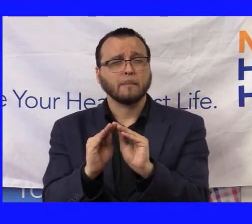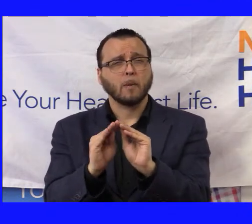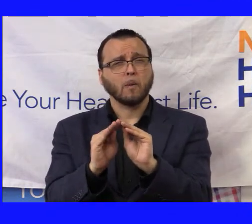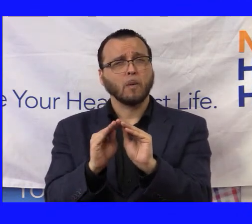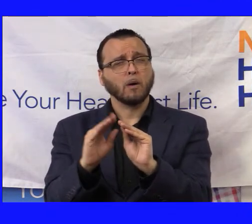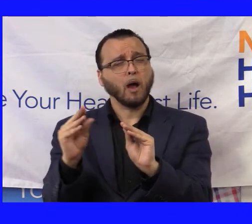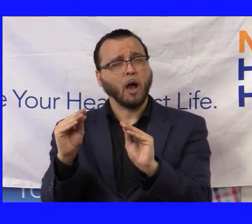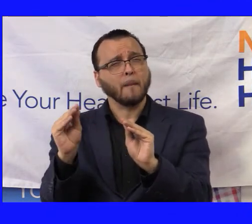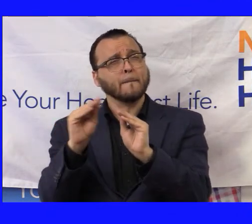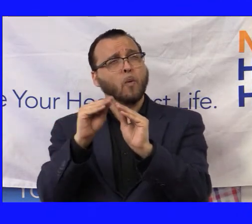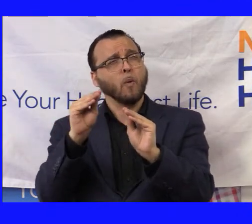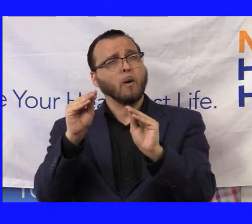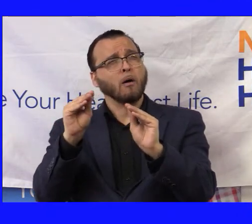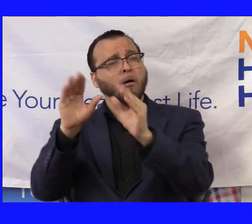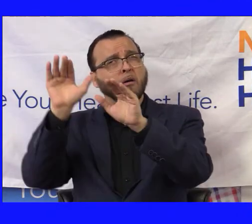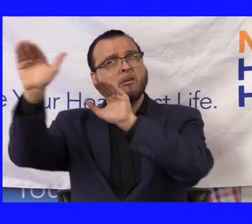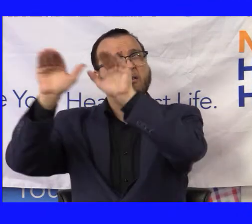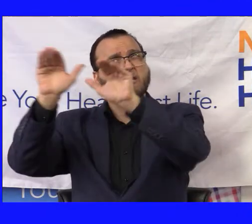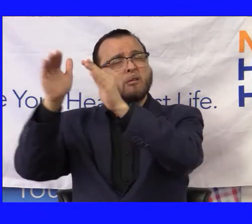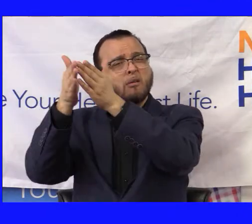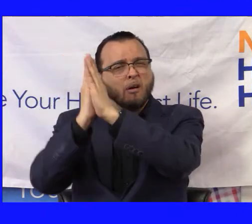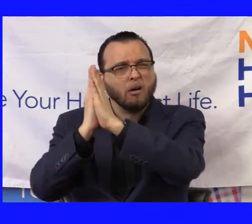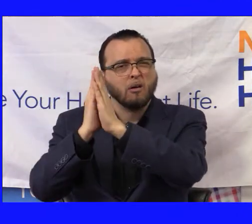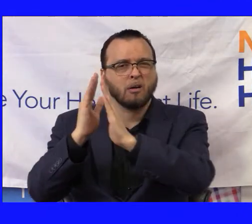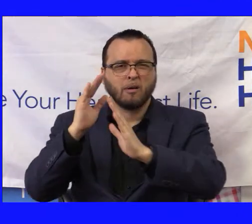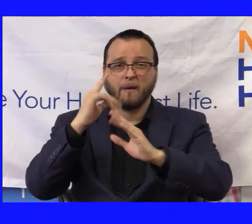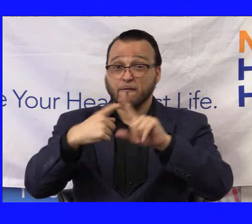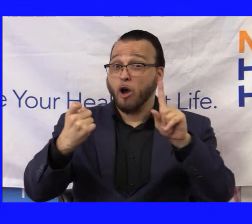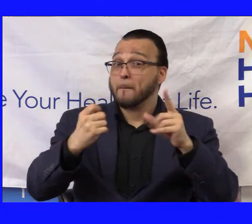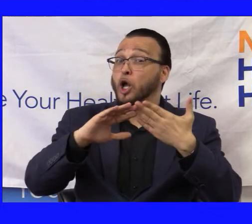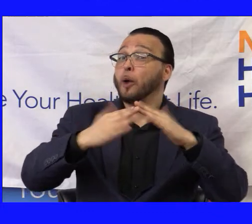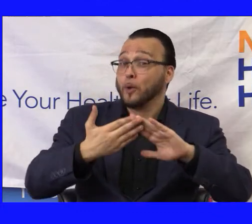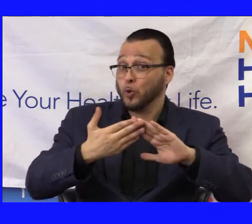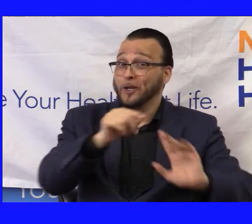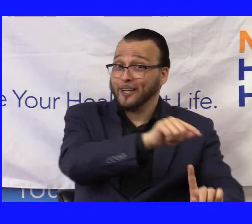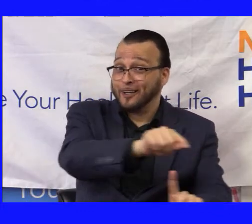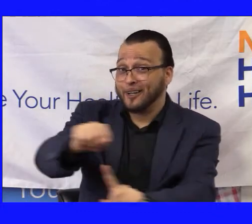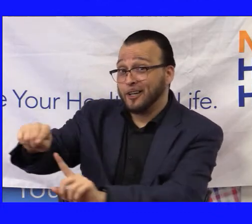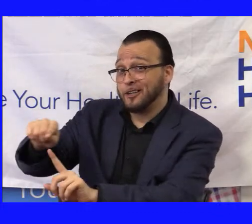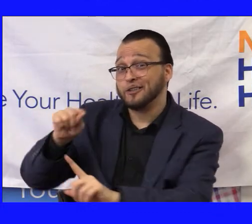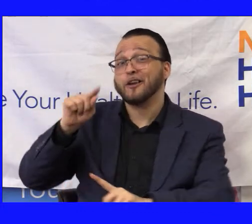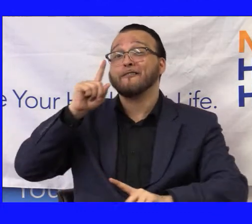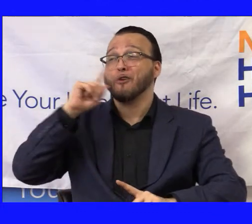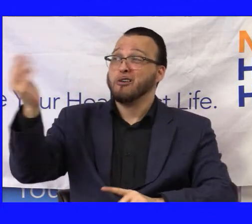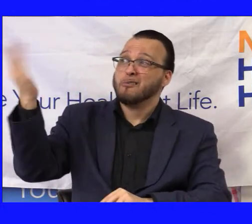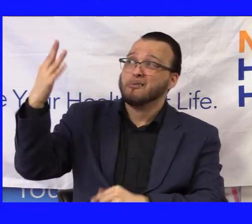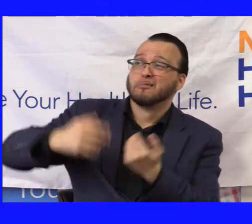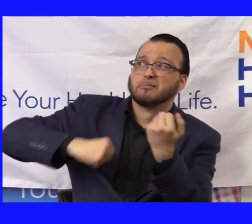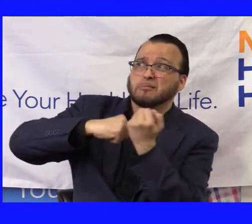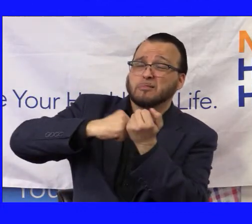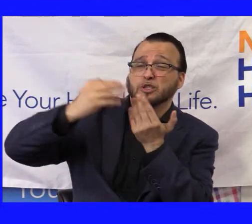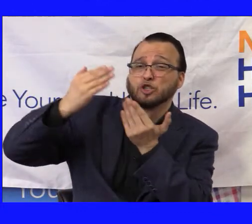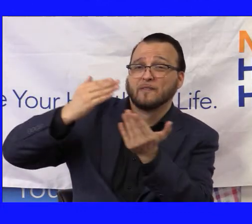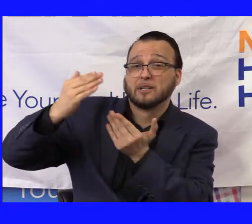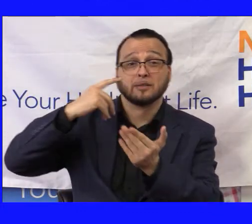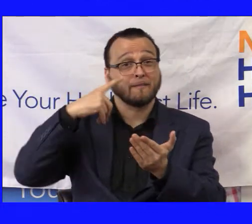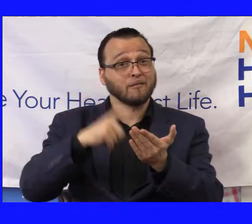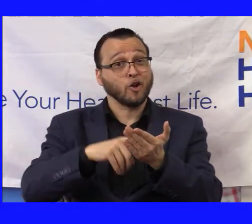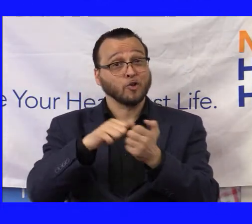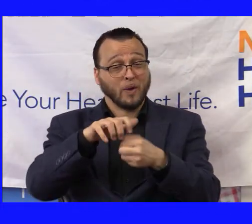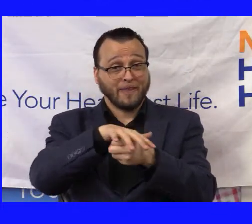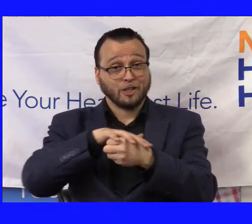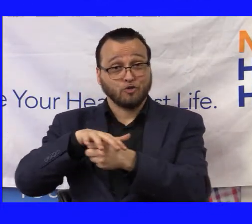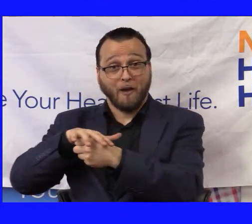outcry or a request from communities for services. And I think you see that in specific geographic pockets. I think you see that